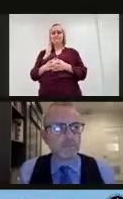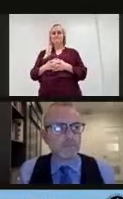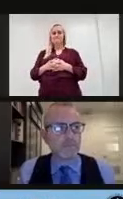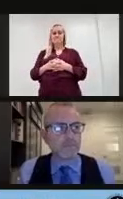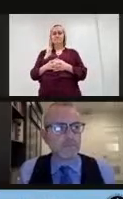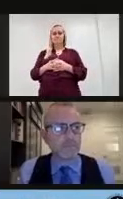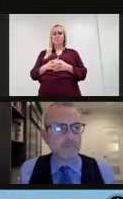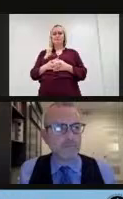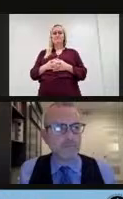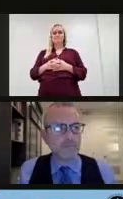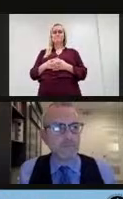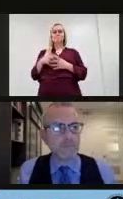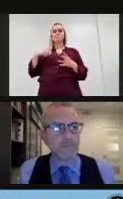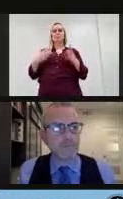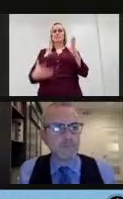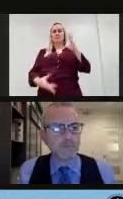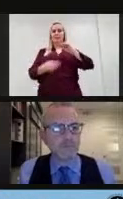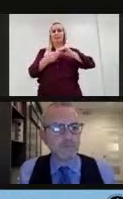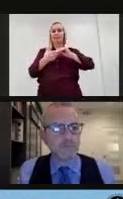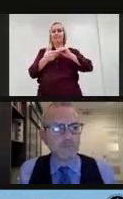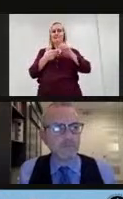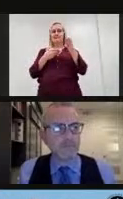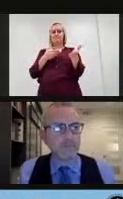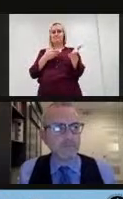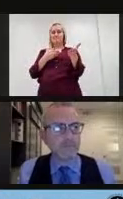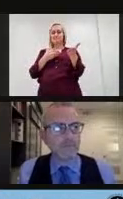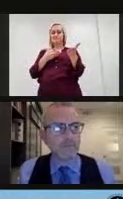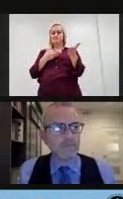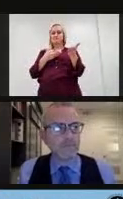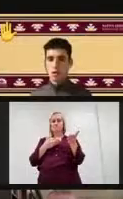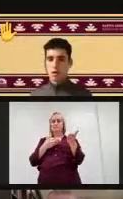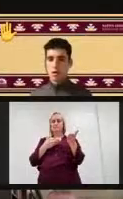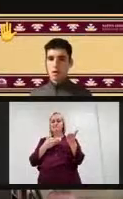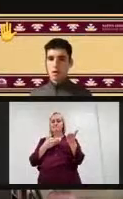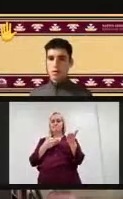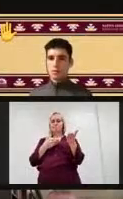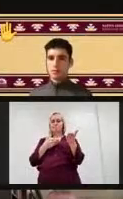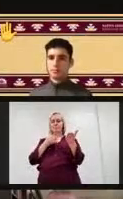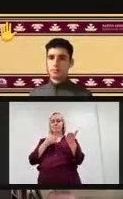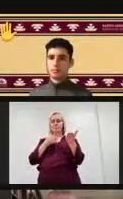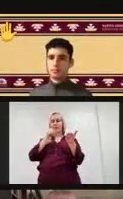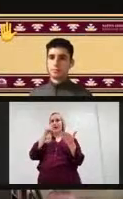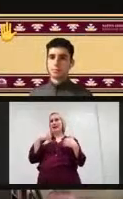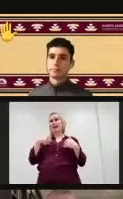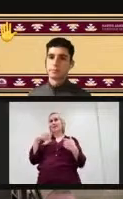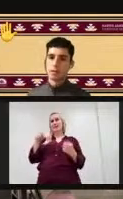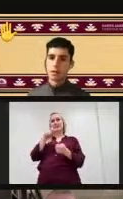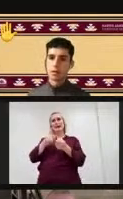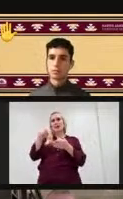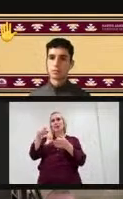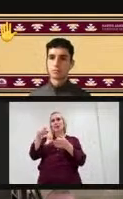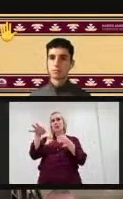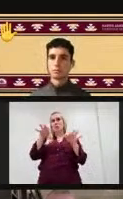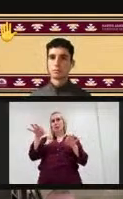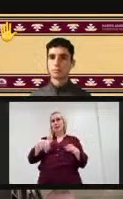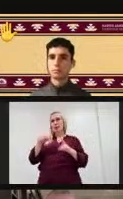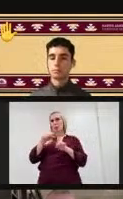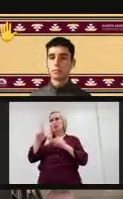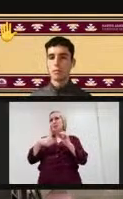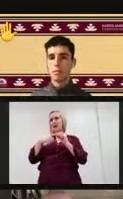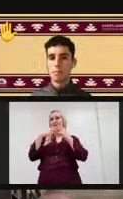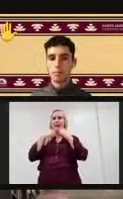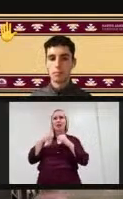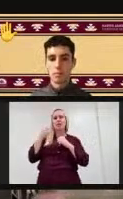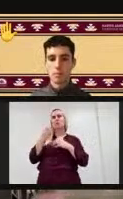I had put it, I think, there, but it didn't have some of the like describing words around value or priority or that kind of